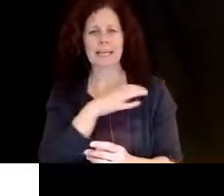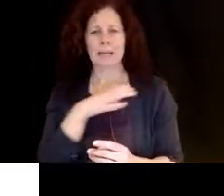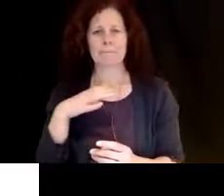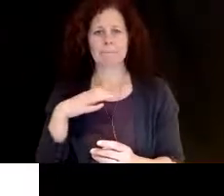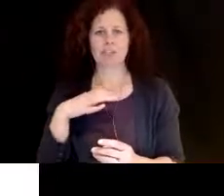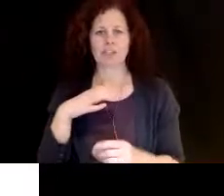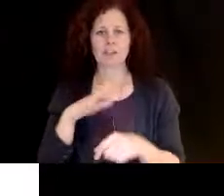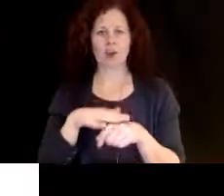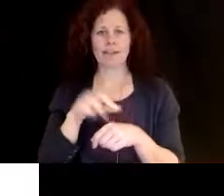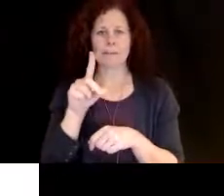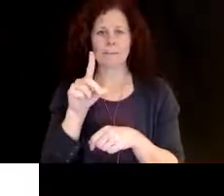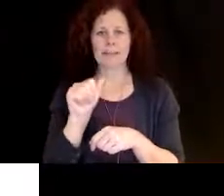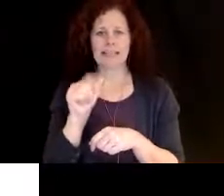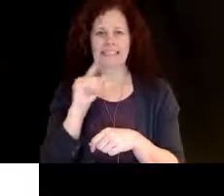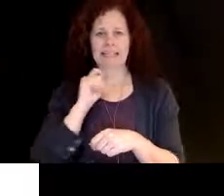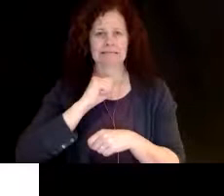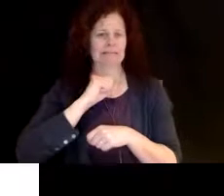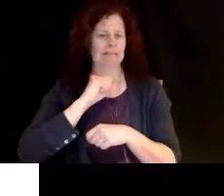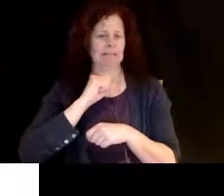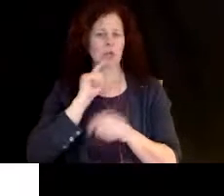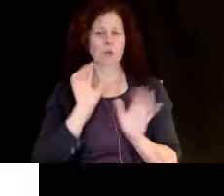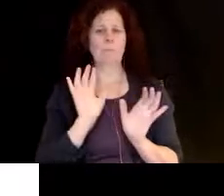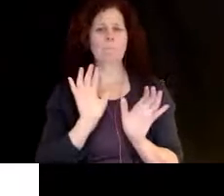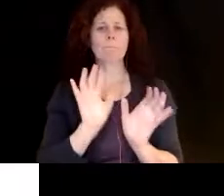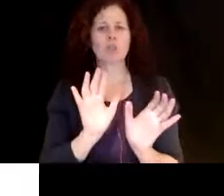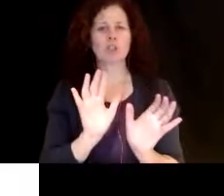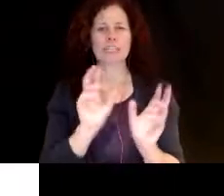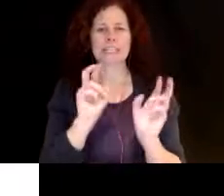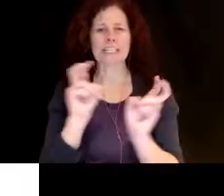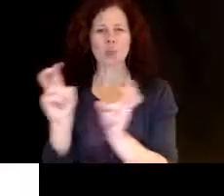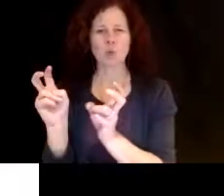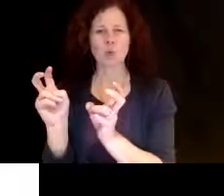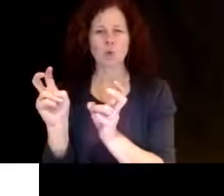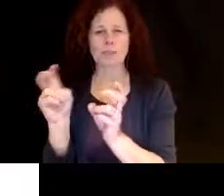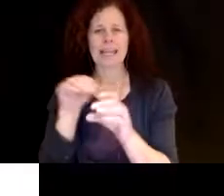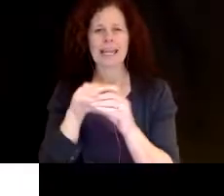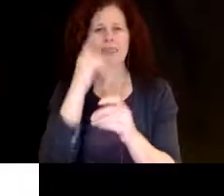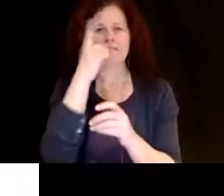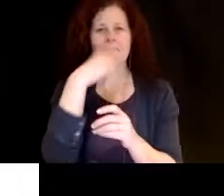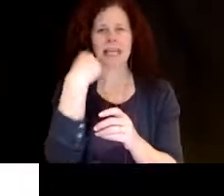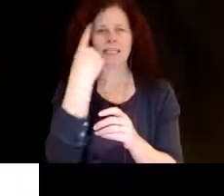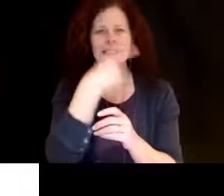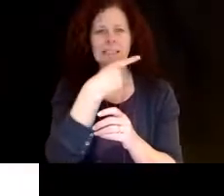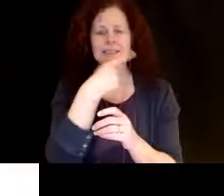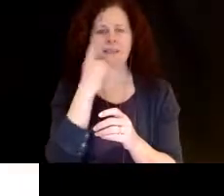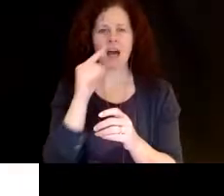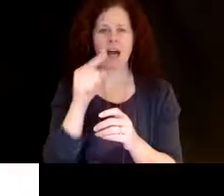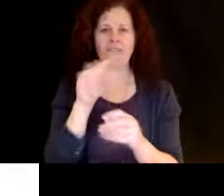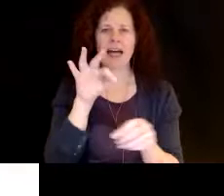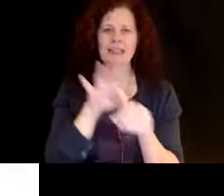push issues in the face of residents and elected officials who don't want to follow the ADA law?